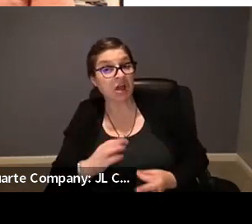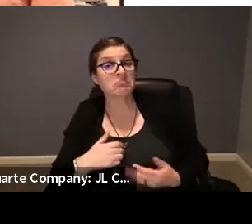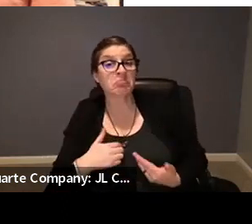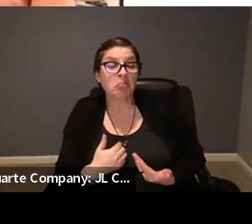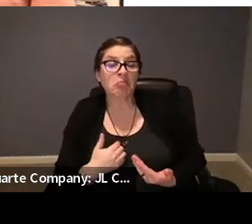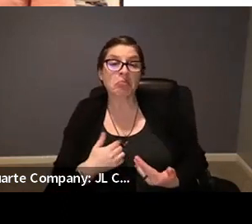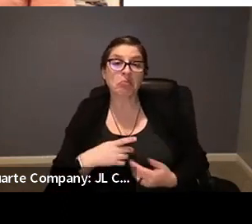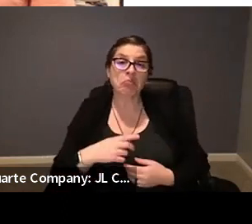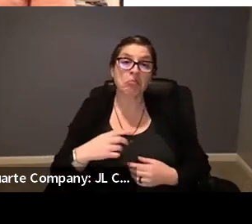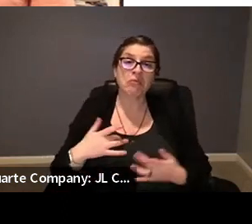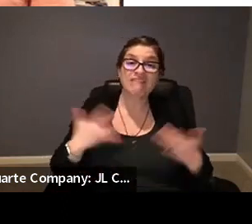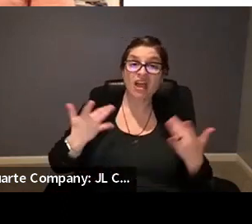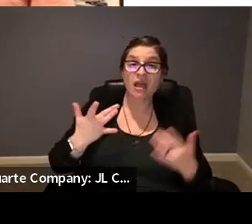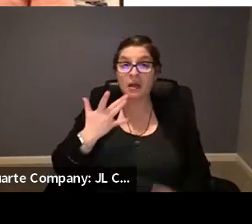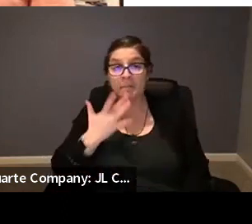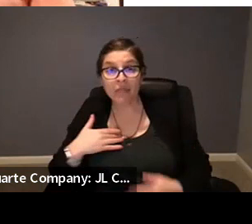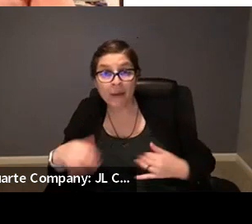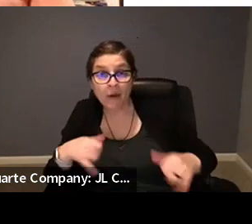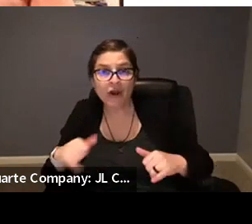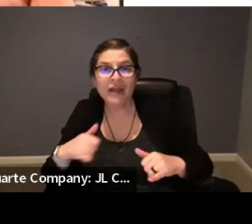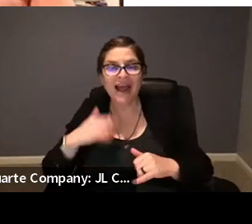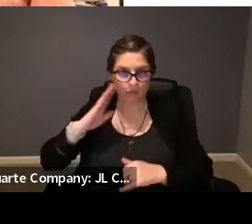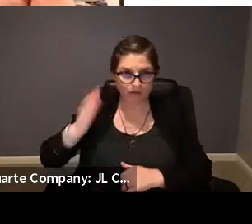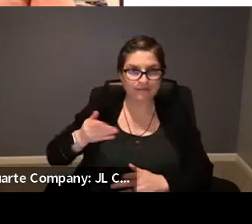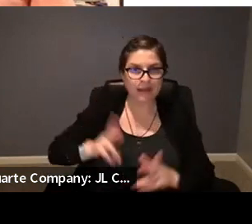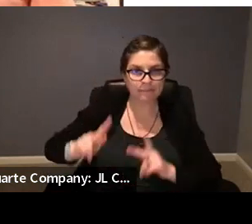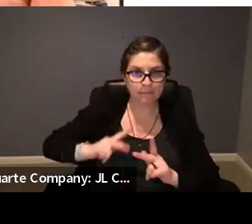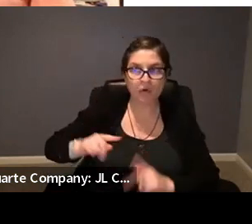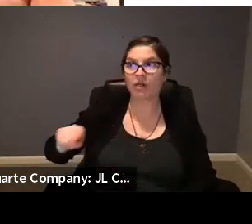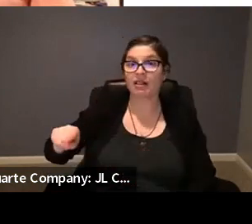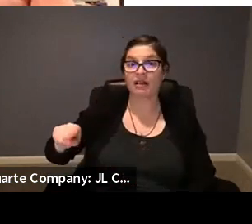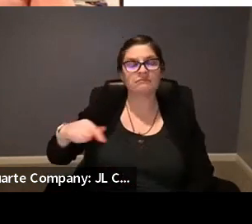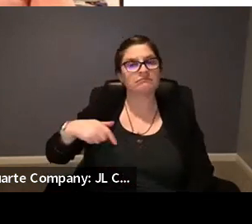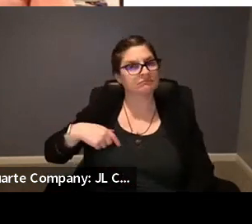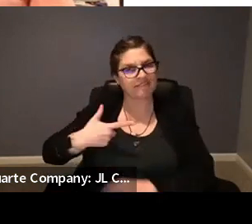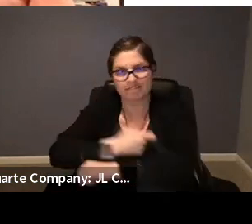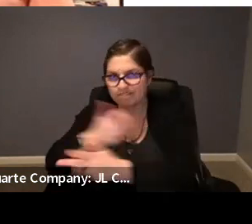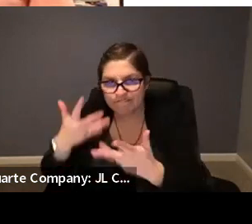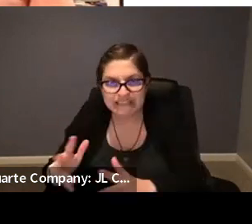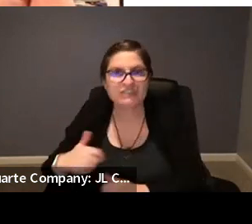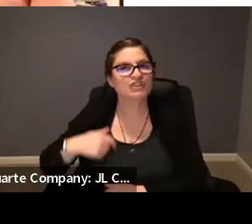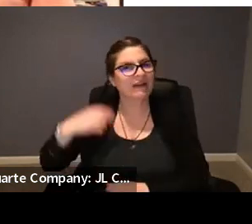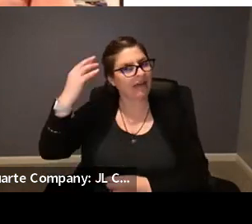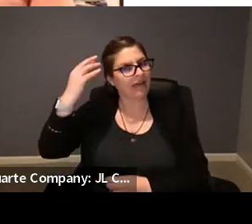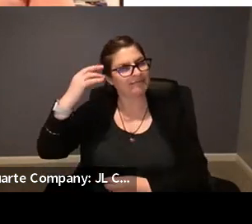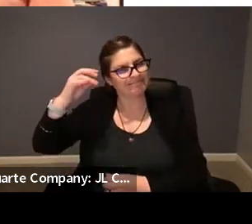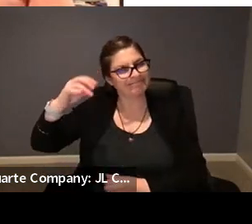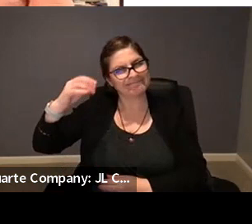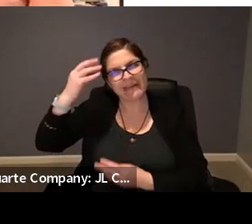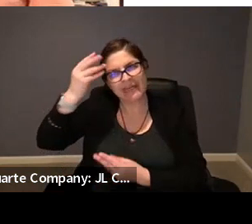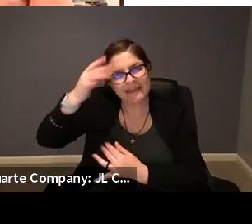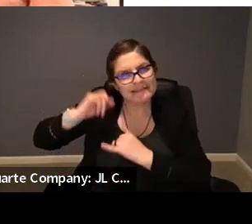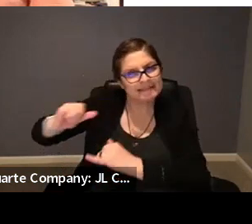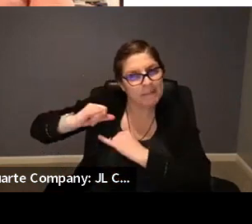you know, I'm only inviting people that I know are vaccinated and think like I do. And if that means that certain people, including members of my family, can't